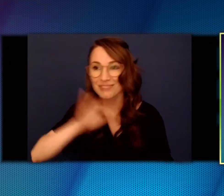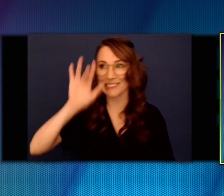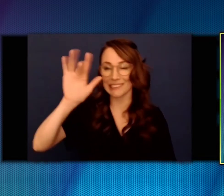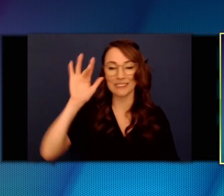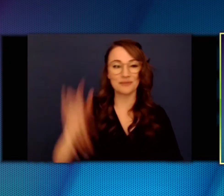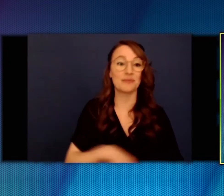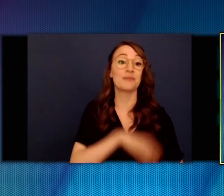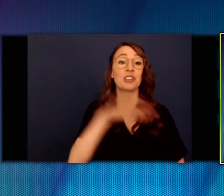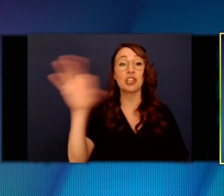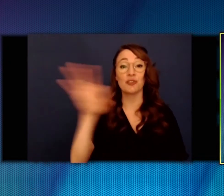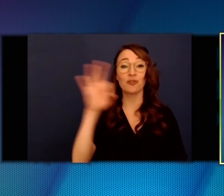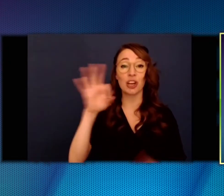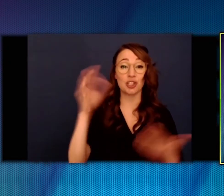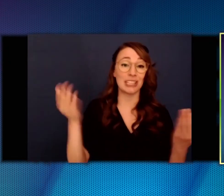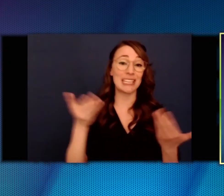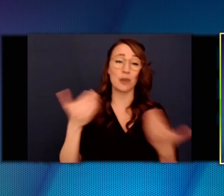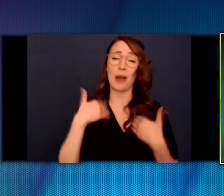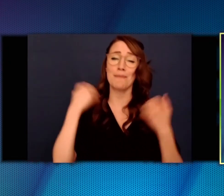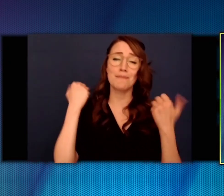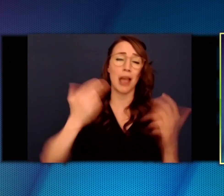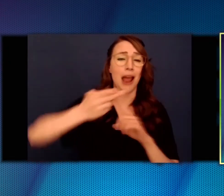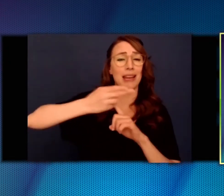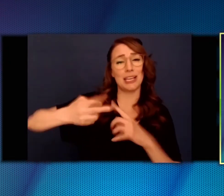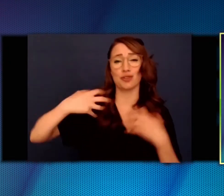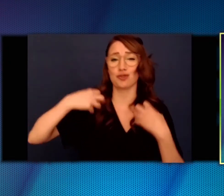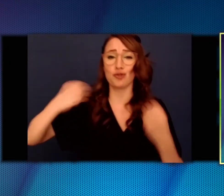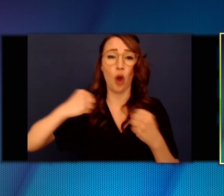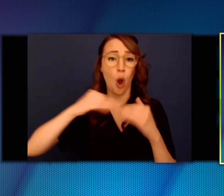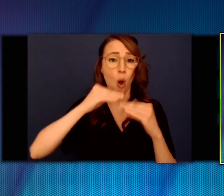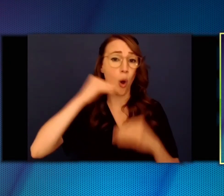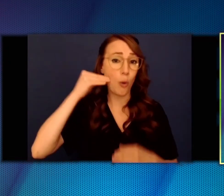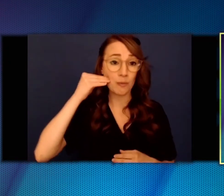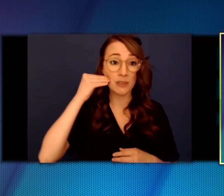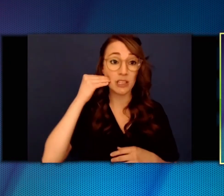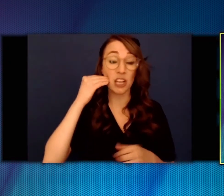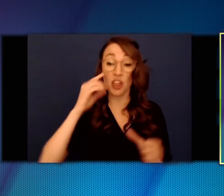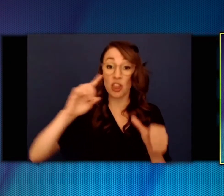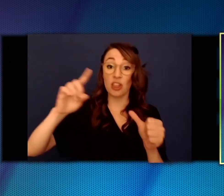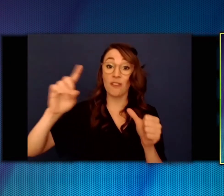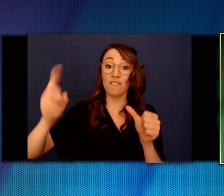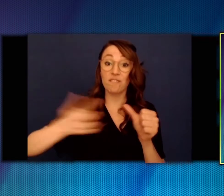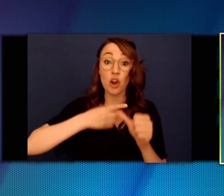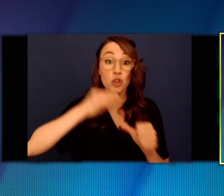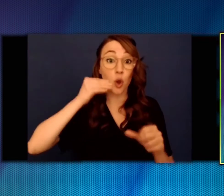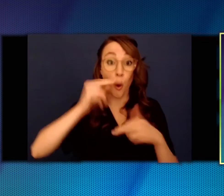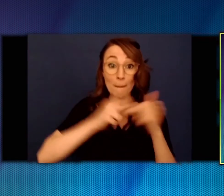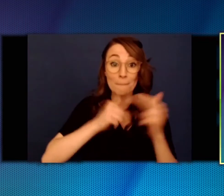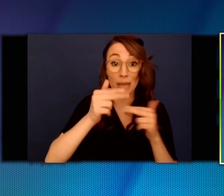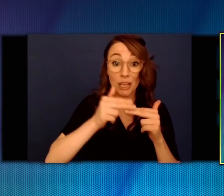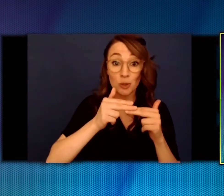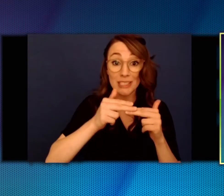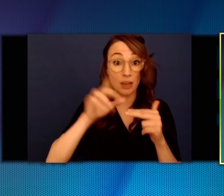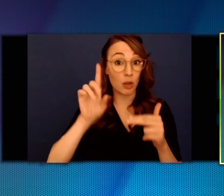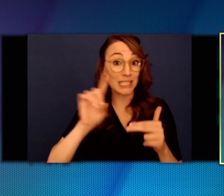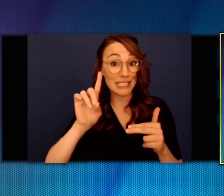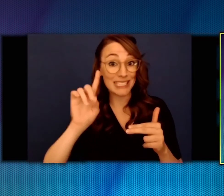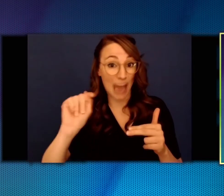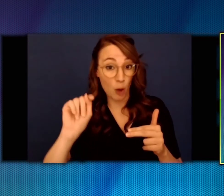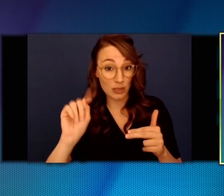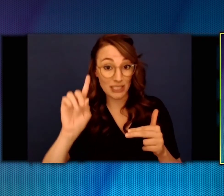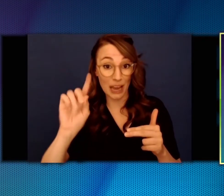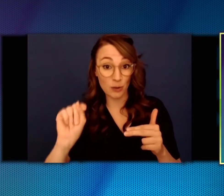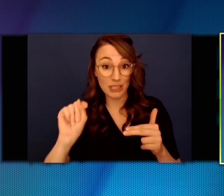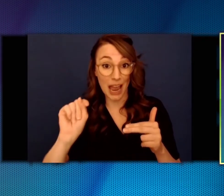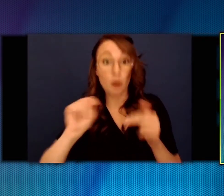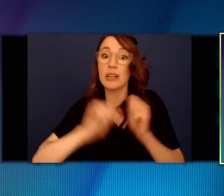many historic houses. The first home ever built downtown was erected 276